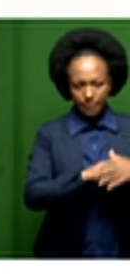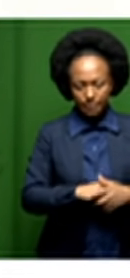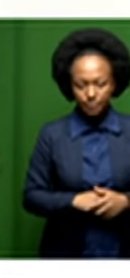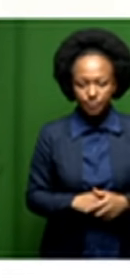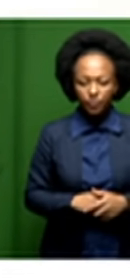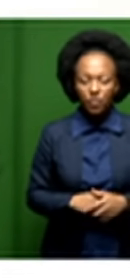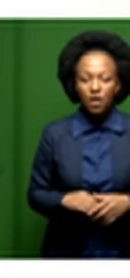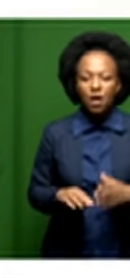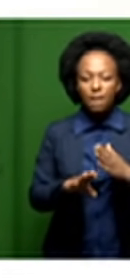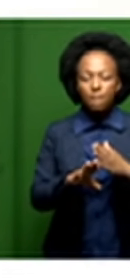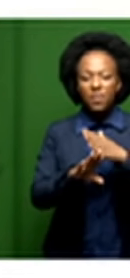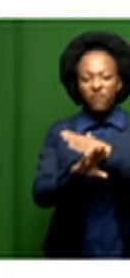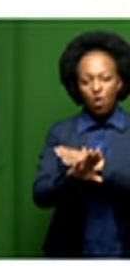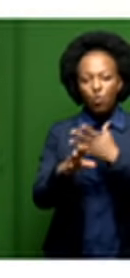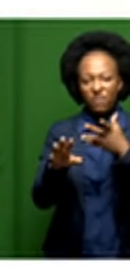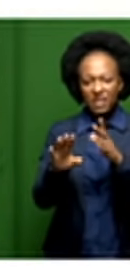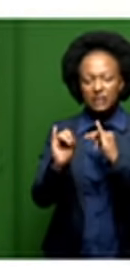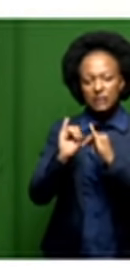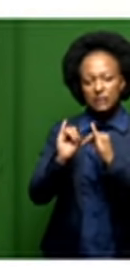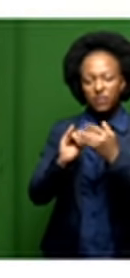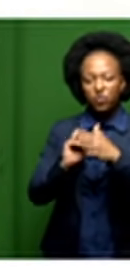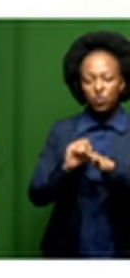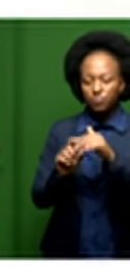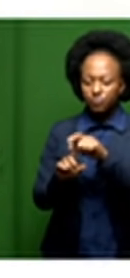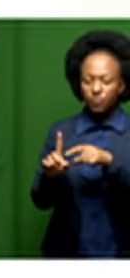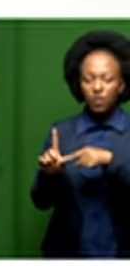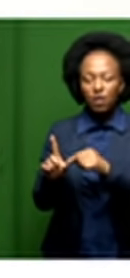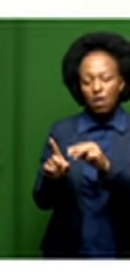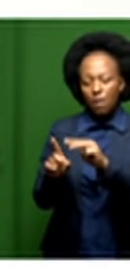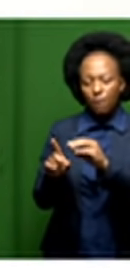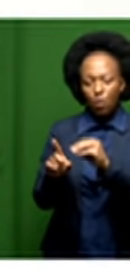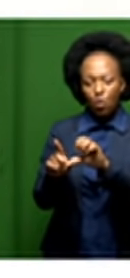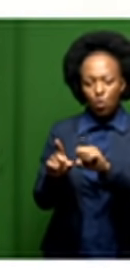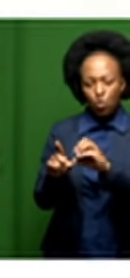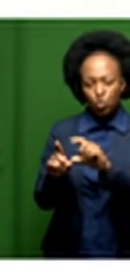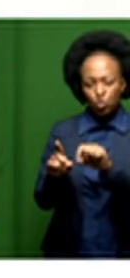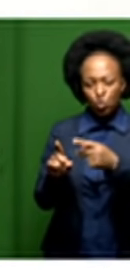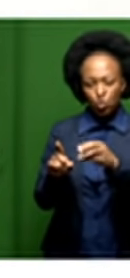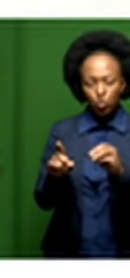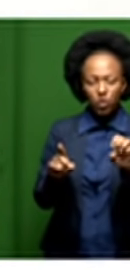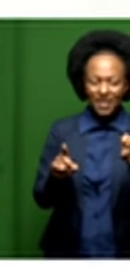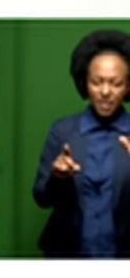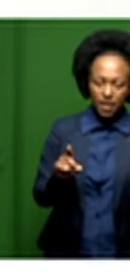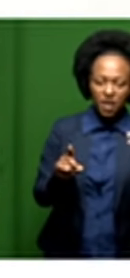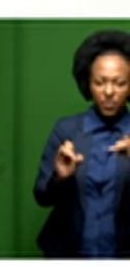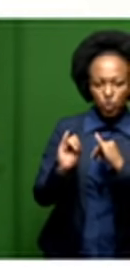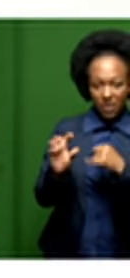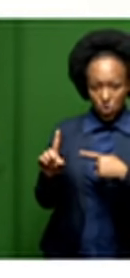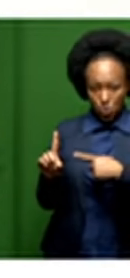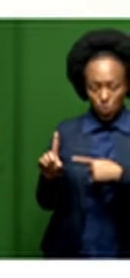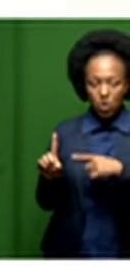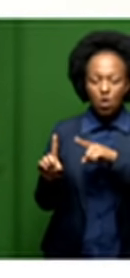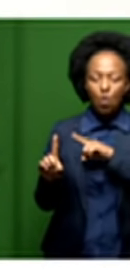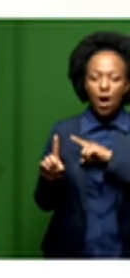We had a conversation in the previous hour with Masutu Moepia. Sakina did have this conversation. In terms of the technical aspect for the registration of the